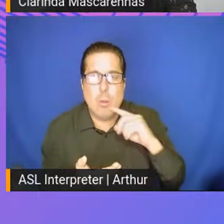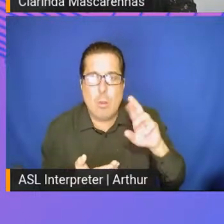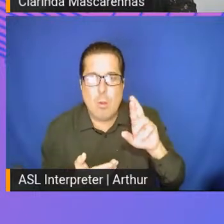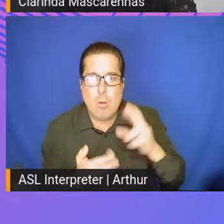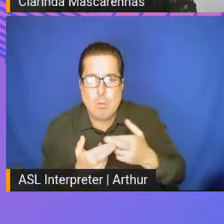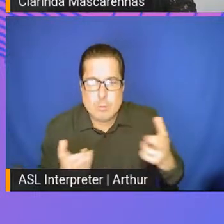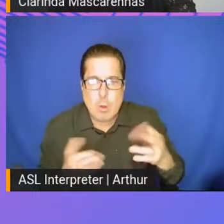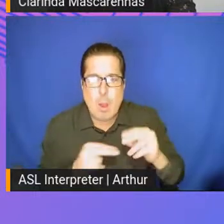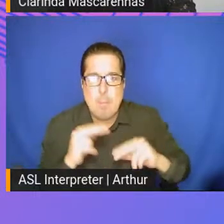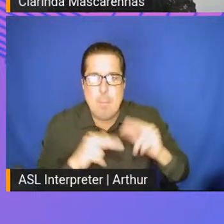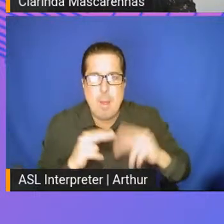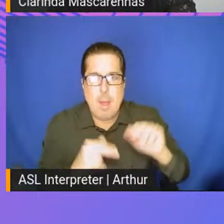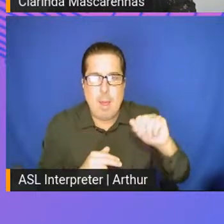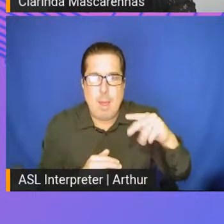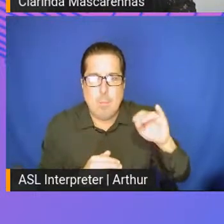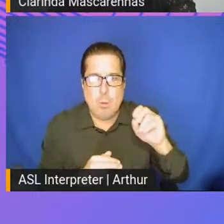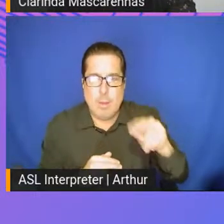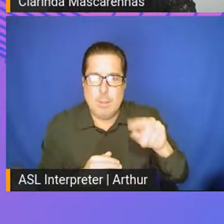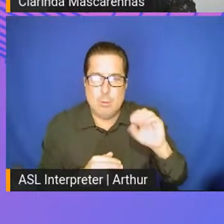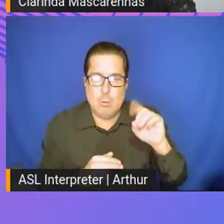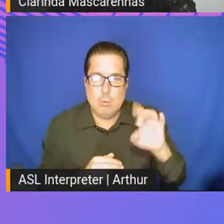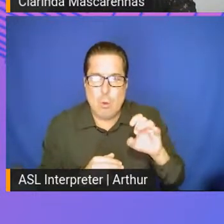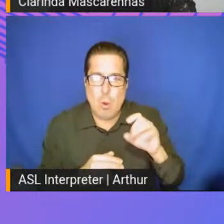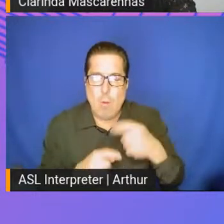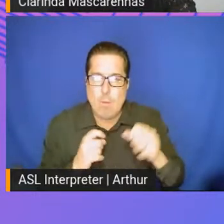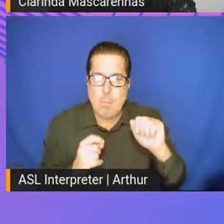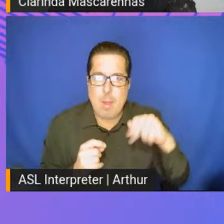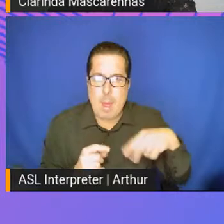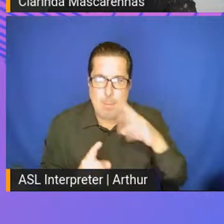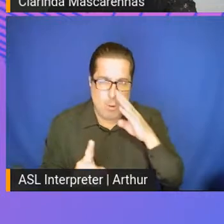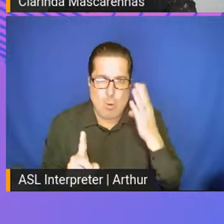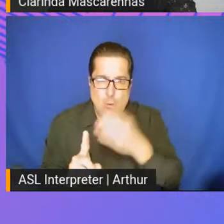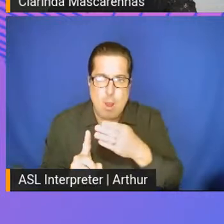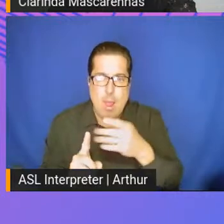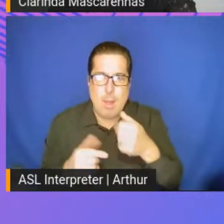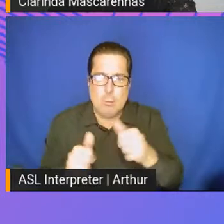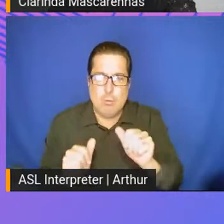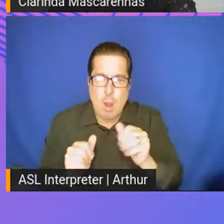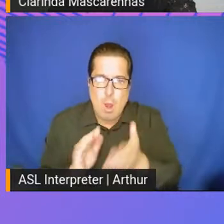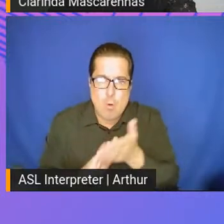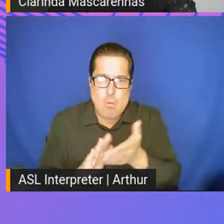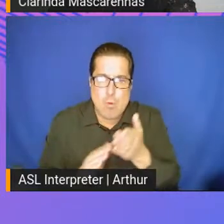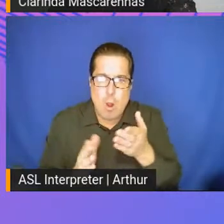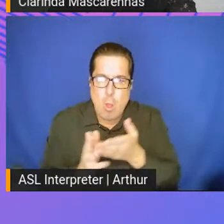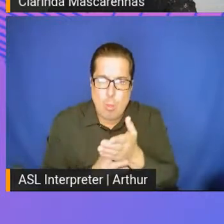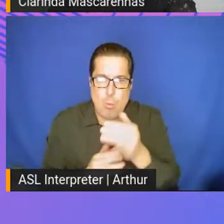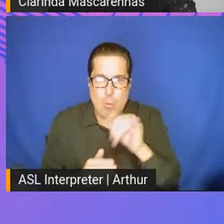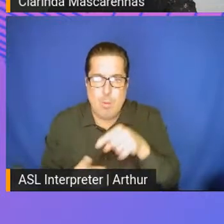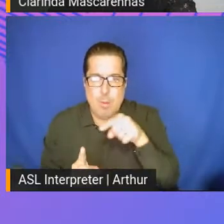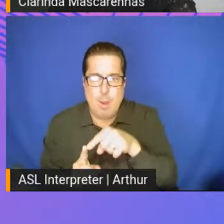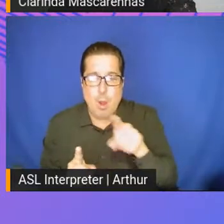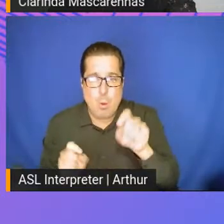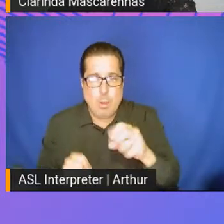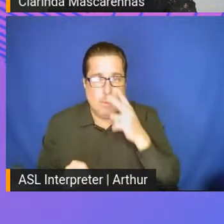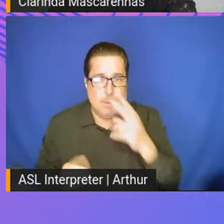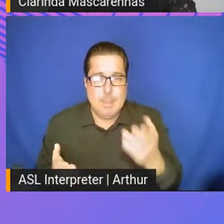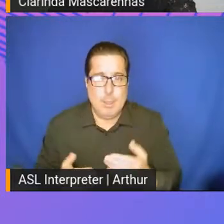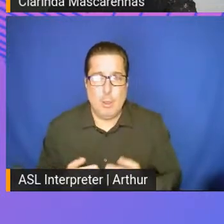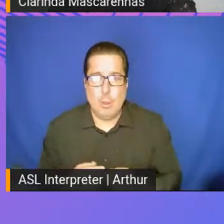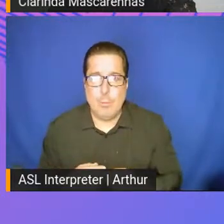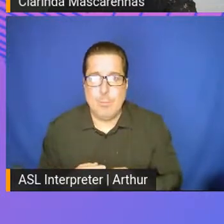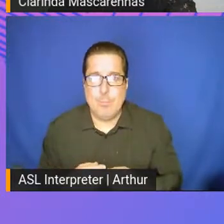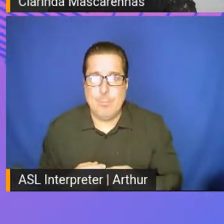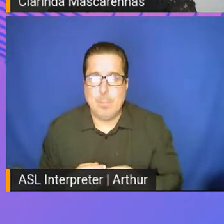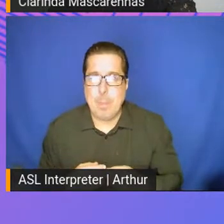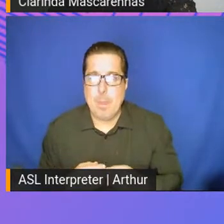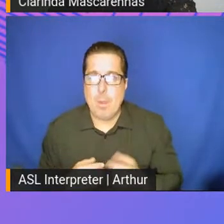application code from the GitHub directly and try to run in the service. And you can see here, we already seen